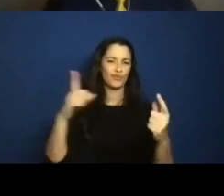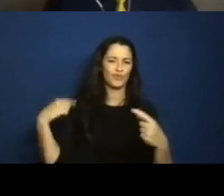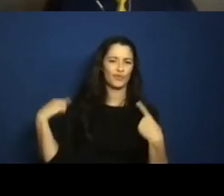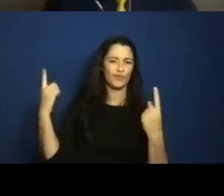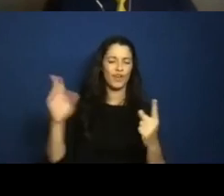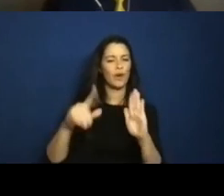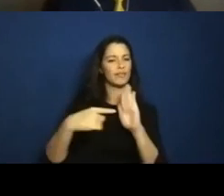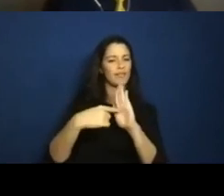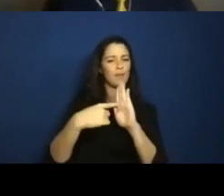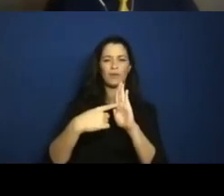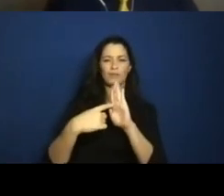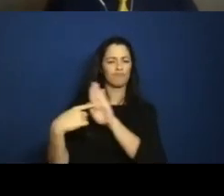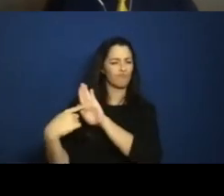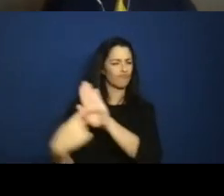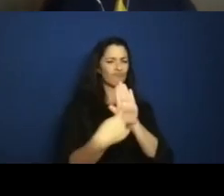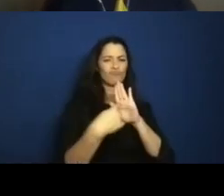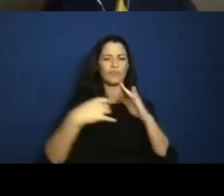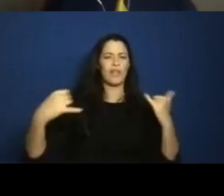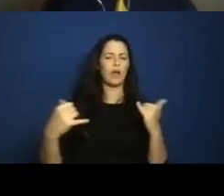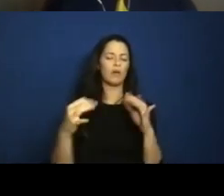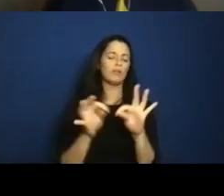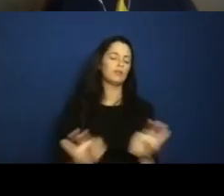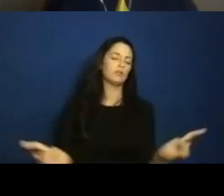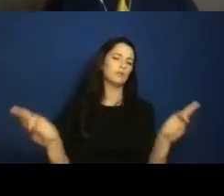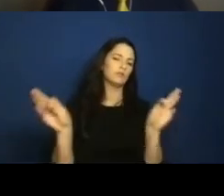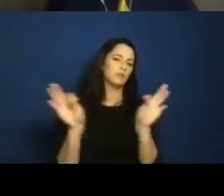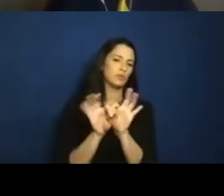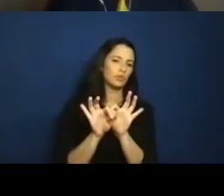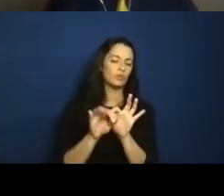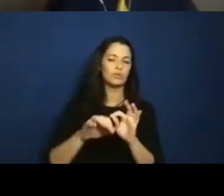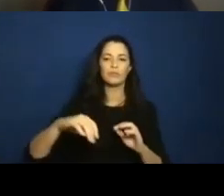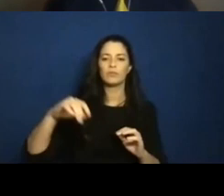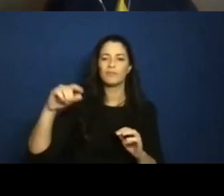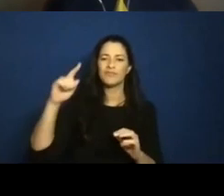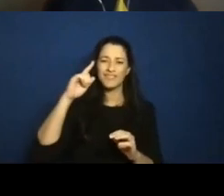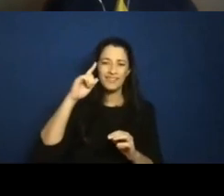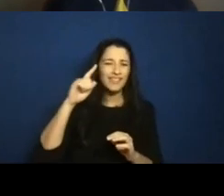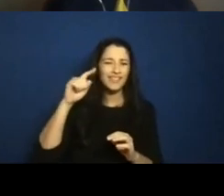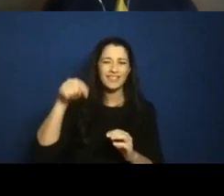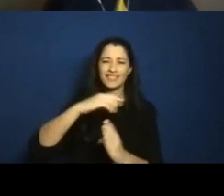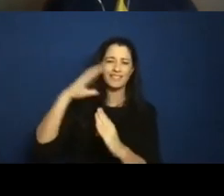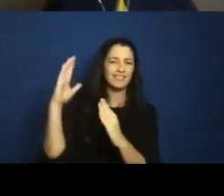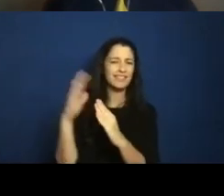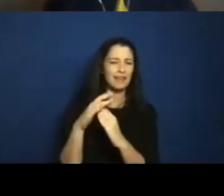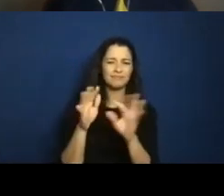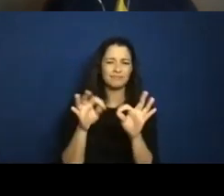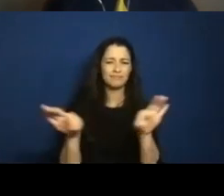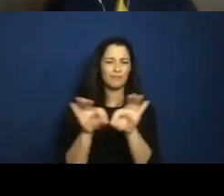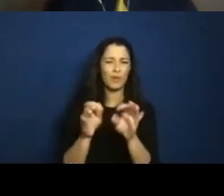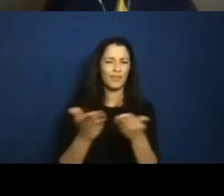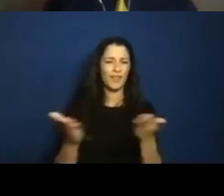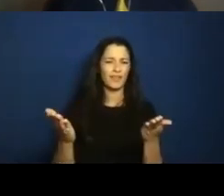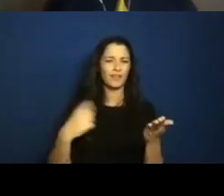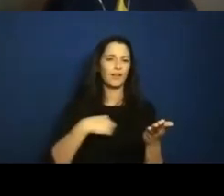is so very, very important. And I think this is one of the most important things as we, as a country, as